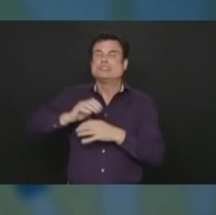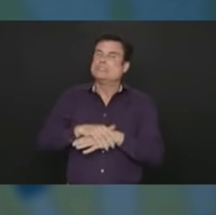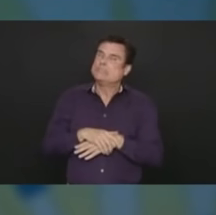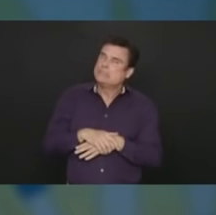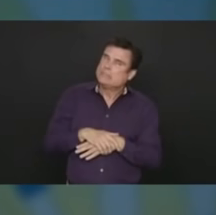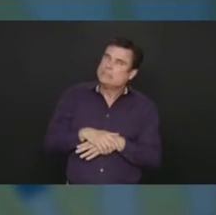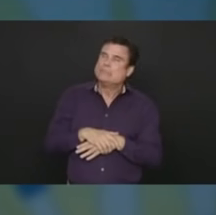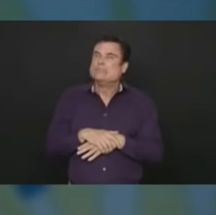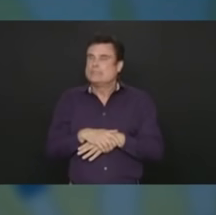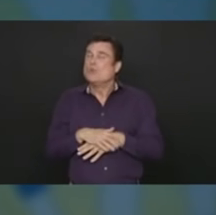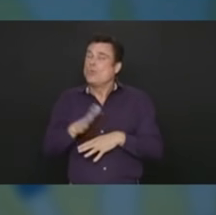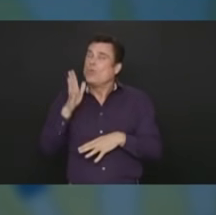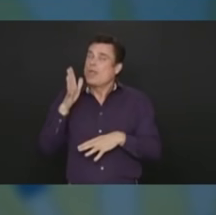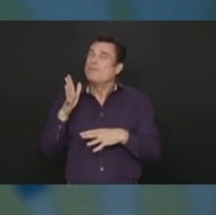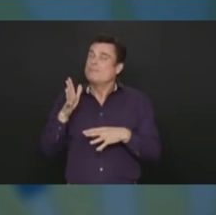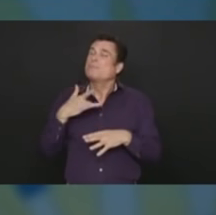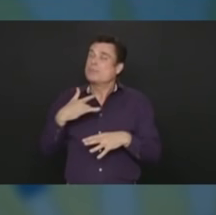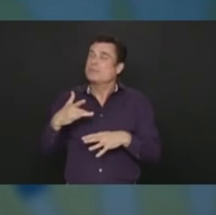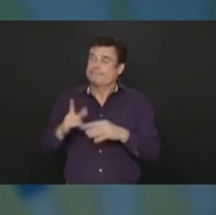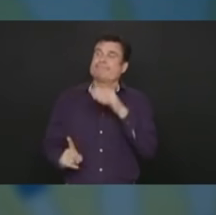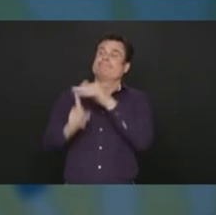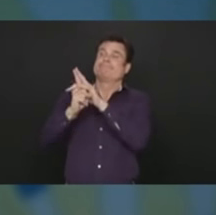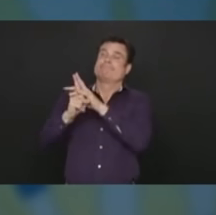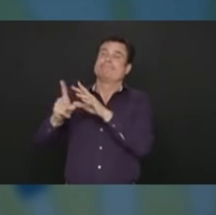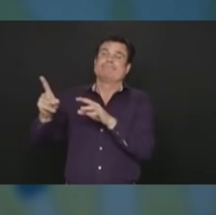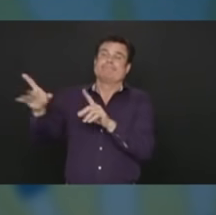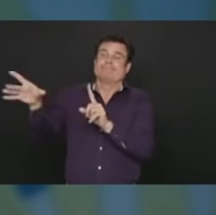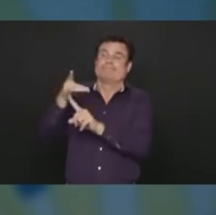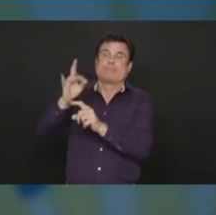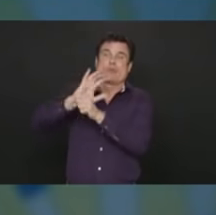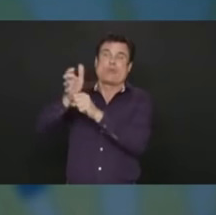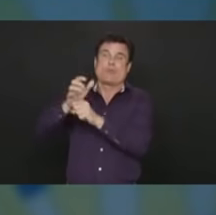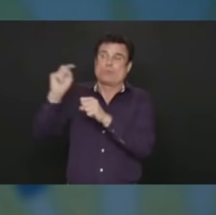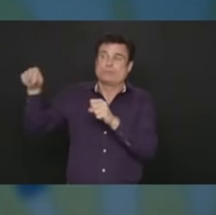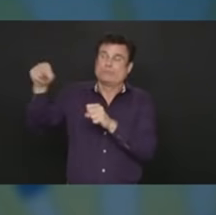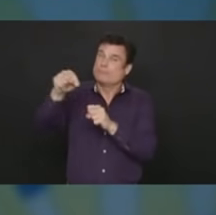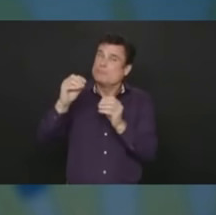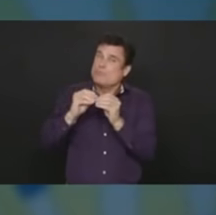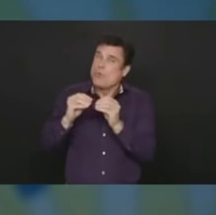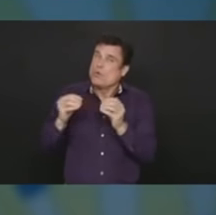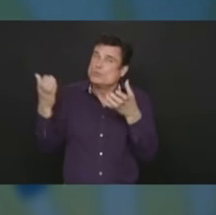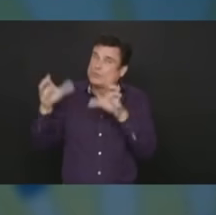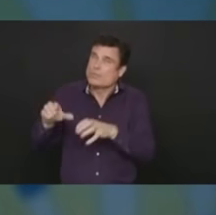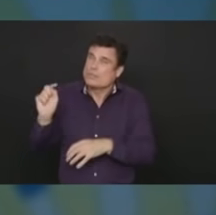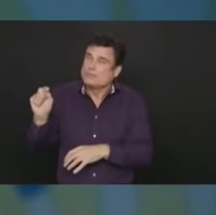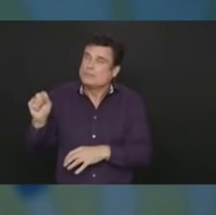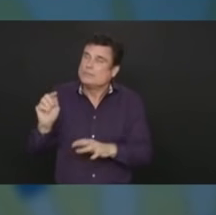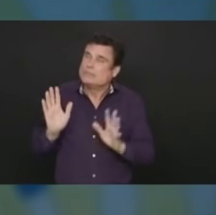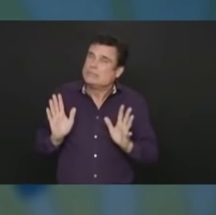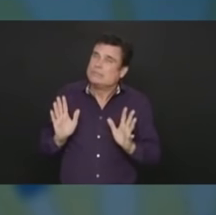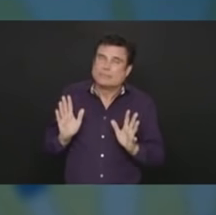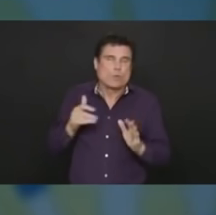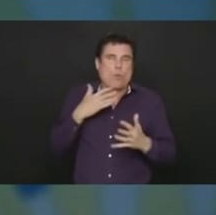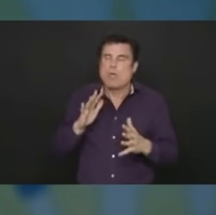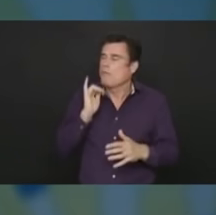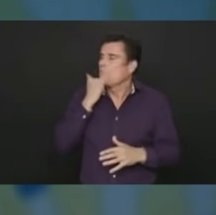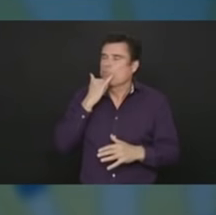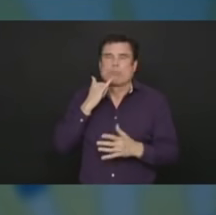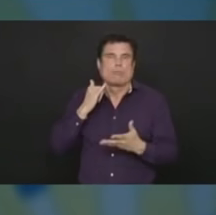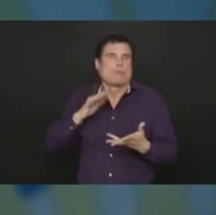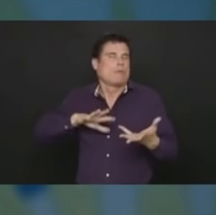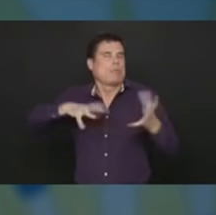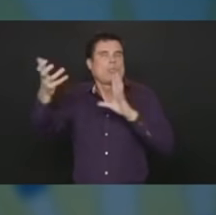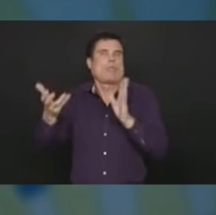about who in our household may be at higher risk and need more protection. And that could be somebody who has underlying illness, somebody